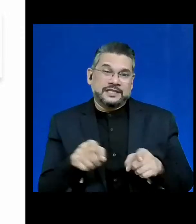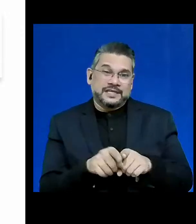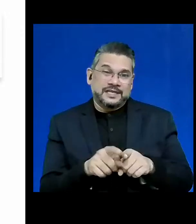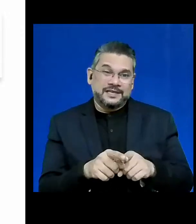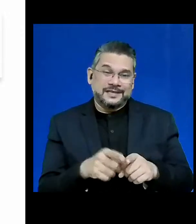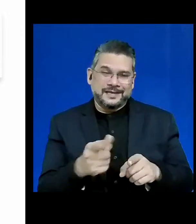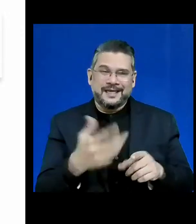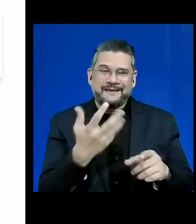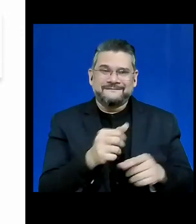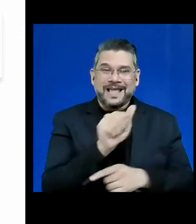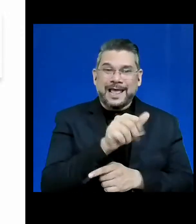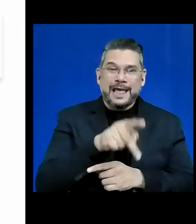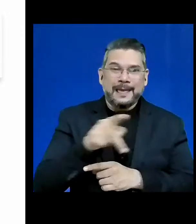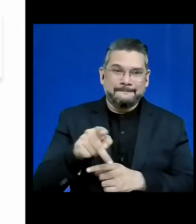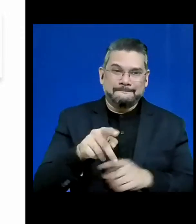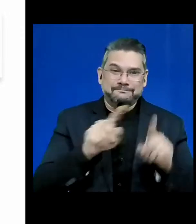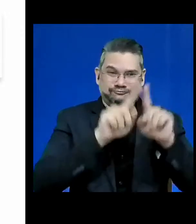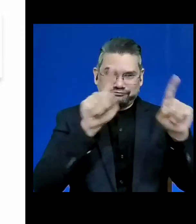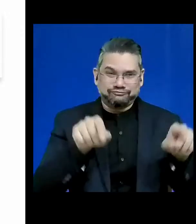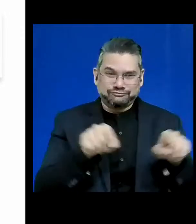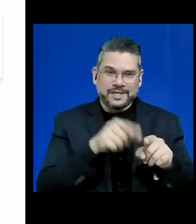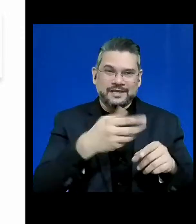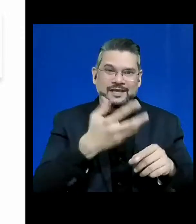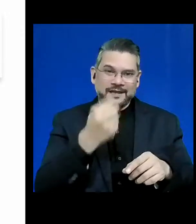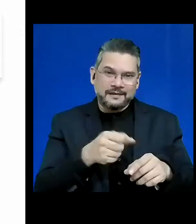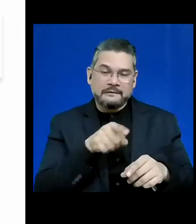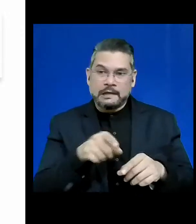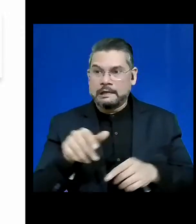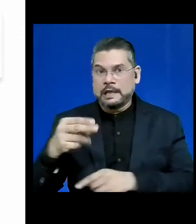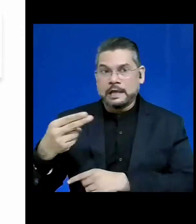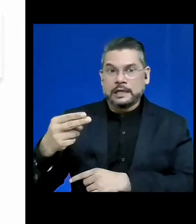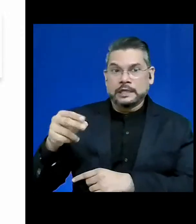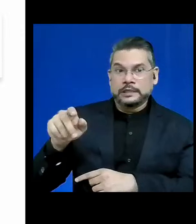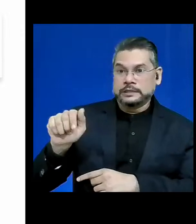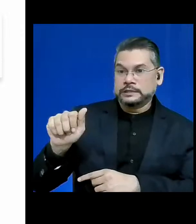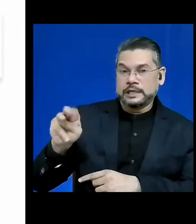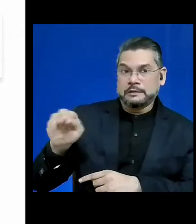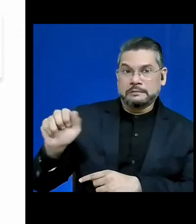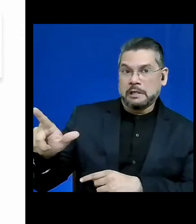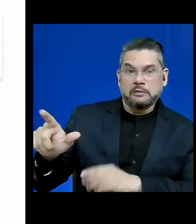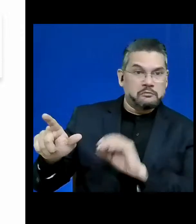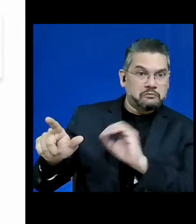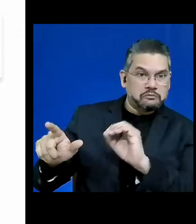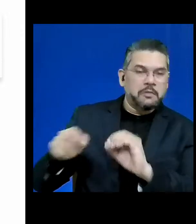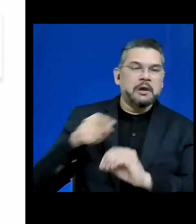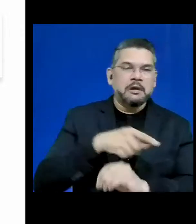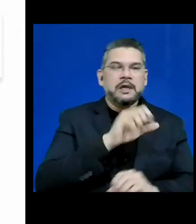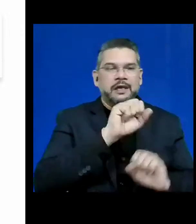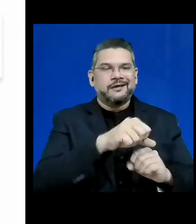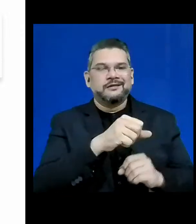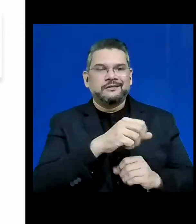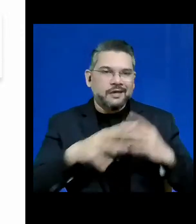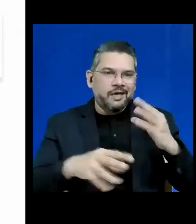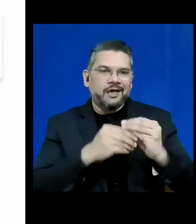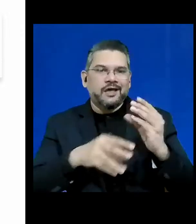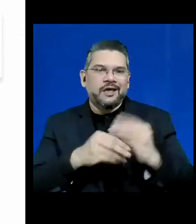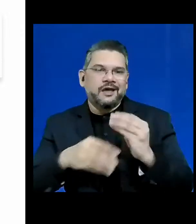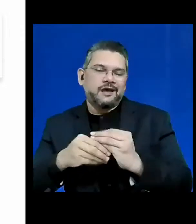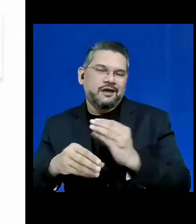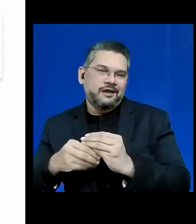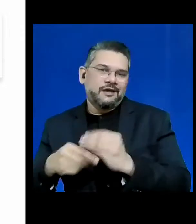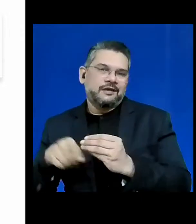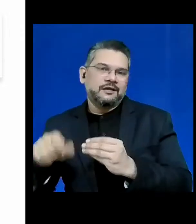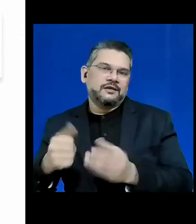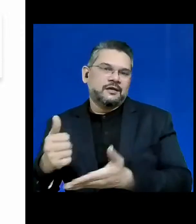be used to extend and supplement HTML and provide that additional context for your